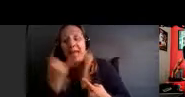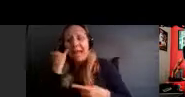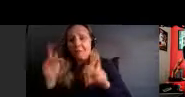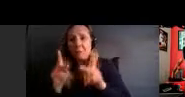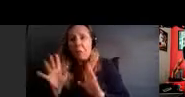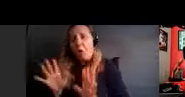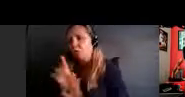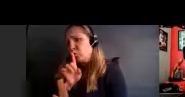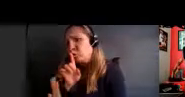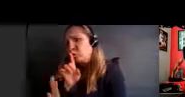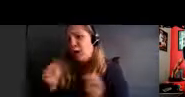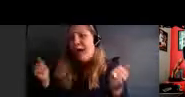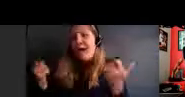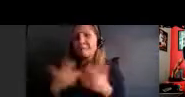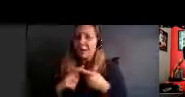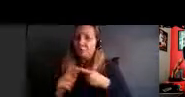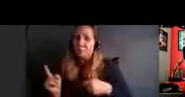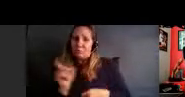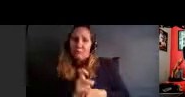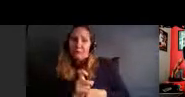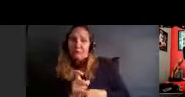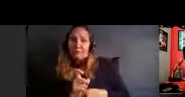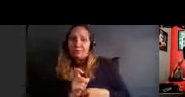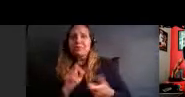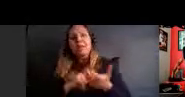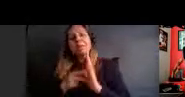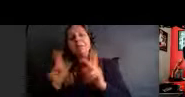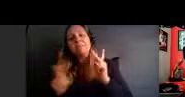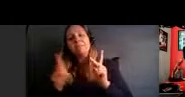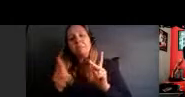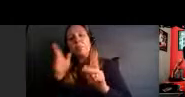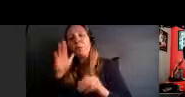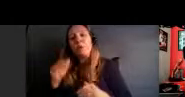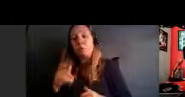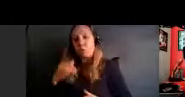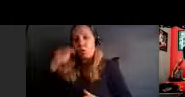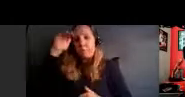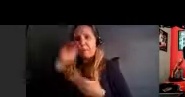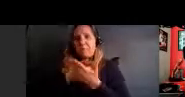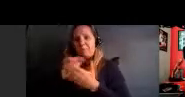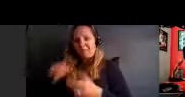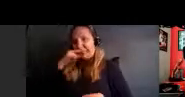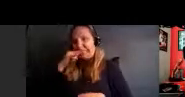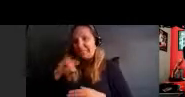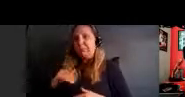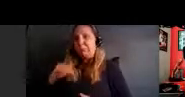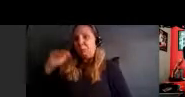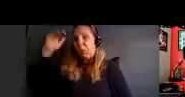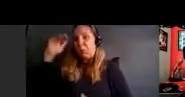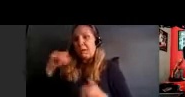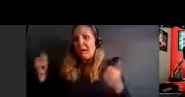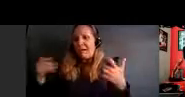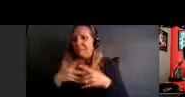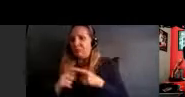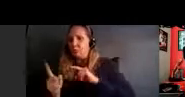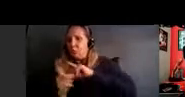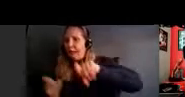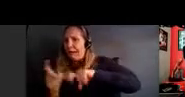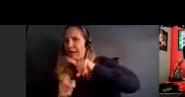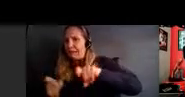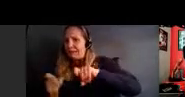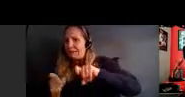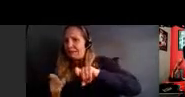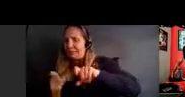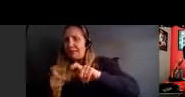questions, the more those people grow up to be individuals who are afraid to ask questions like this. And ultimately, they won't